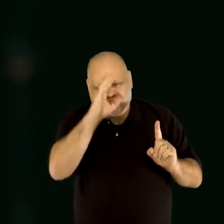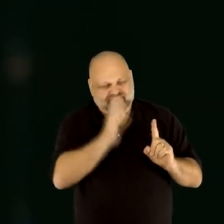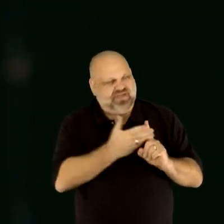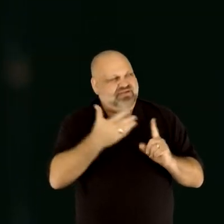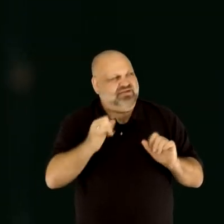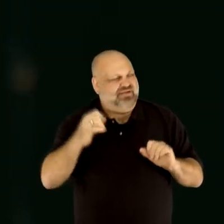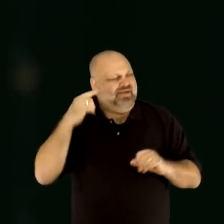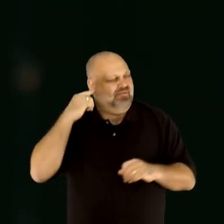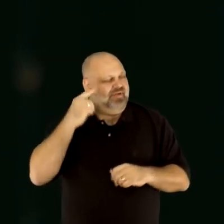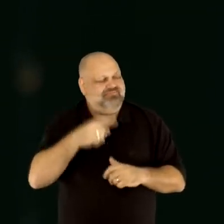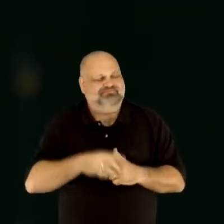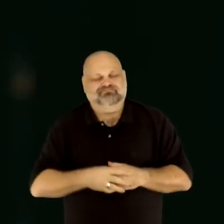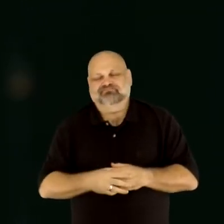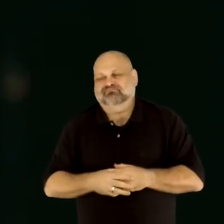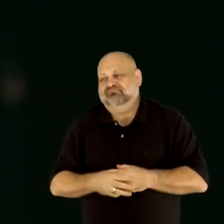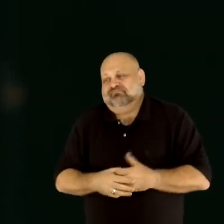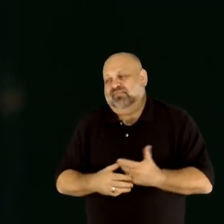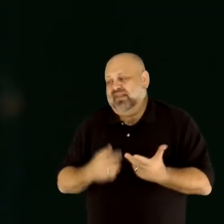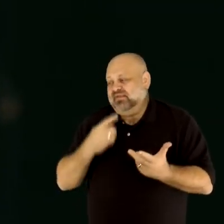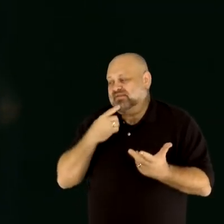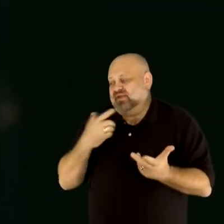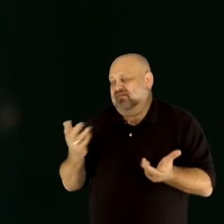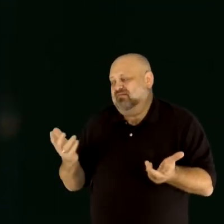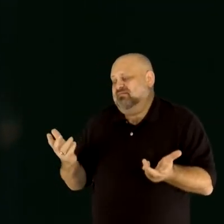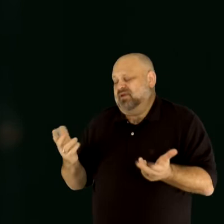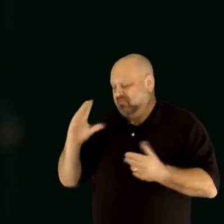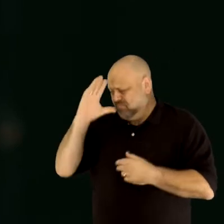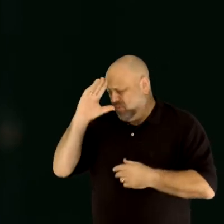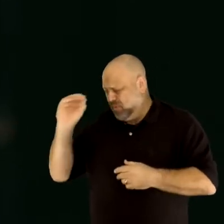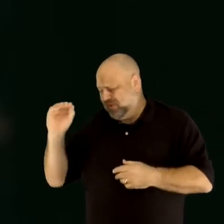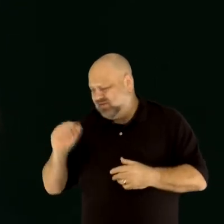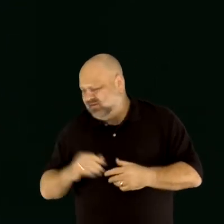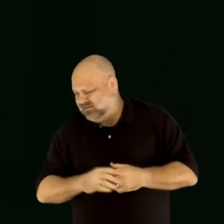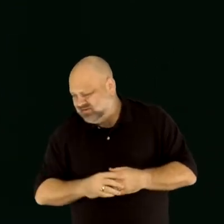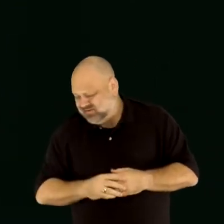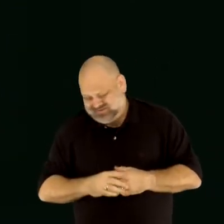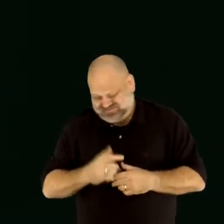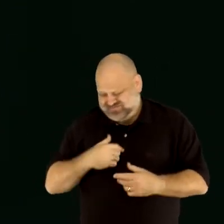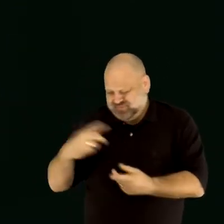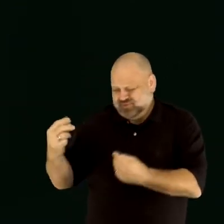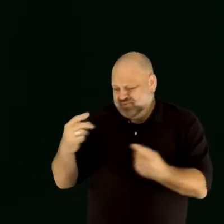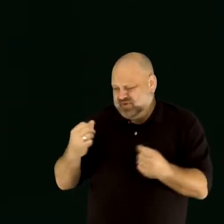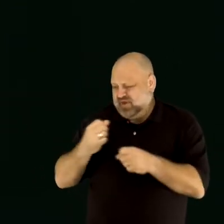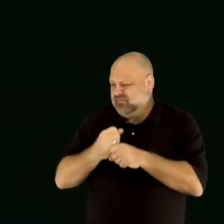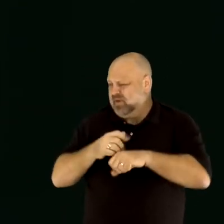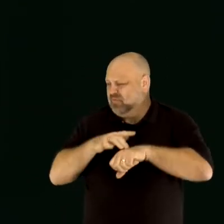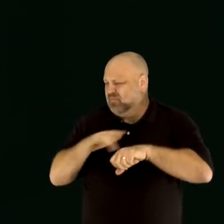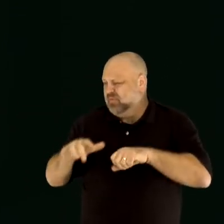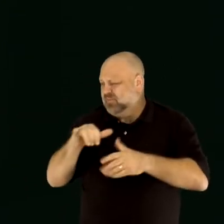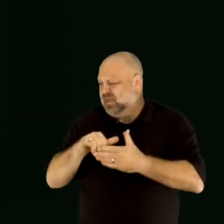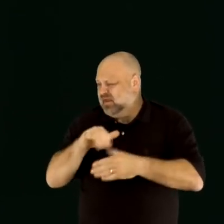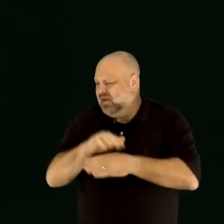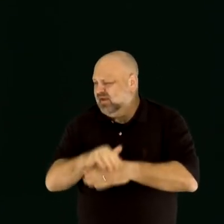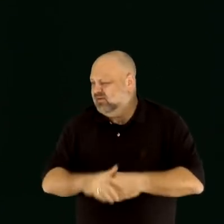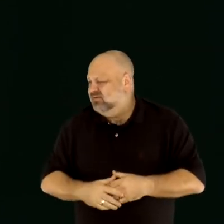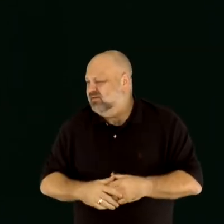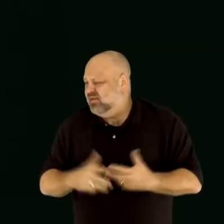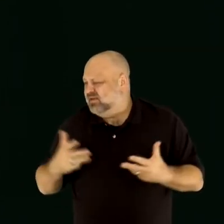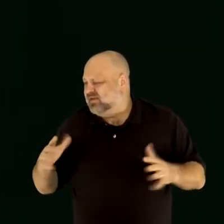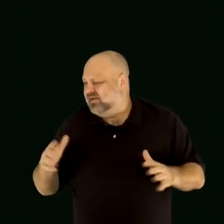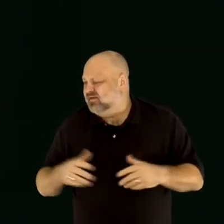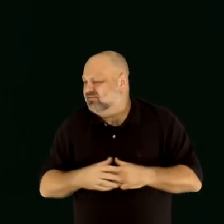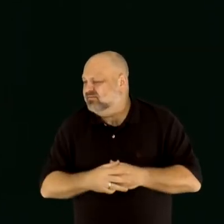No, I can still hear him. He'd say, "Boy, all I did was make room that night."